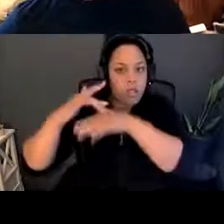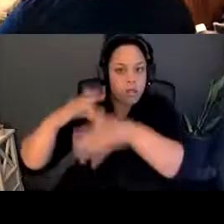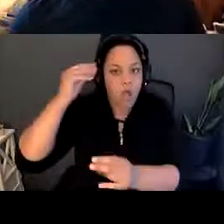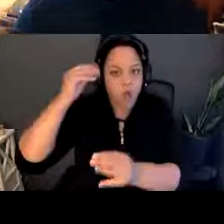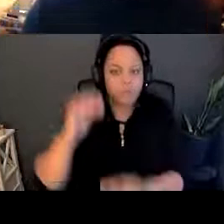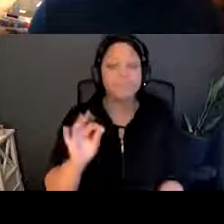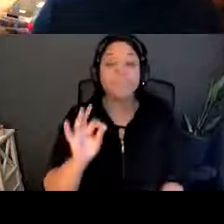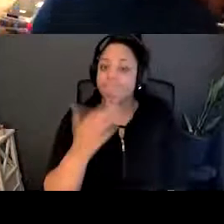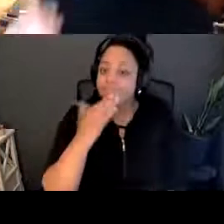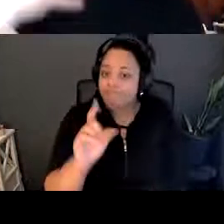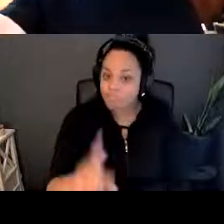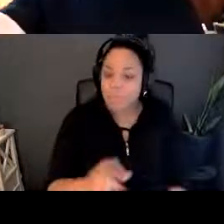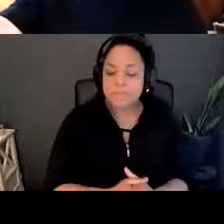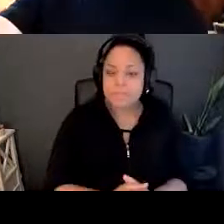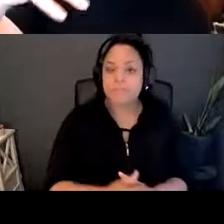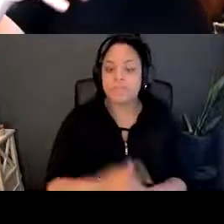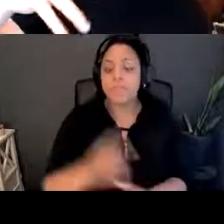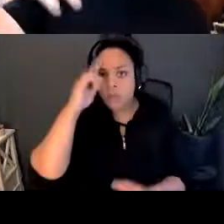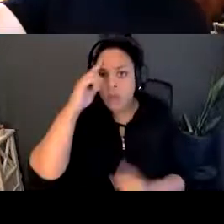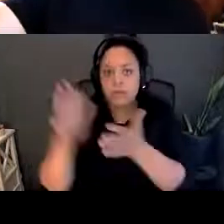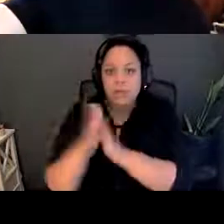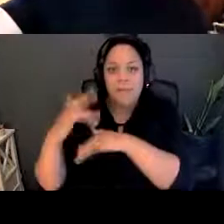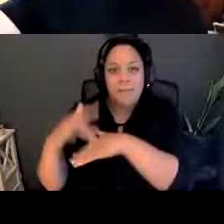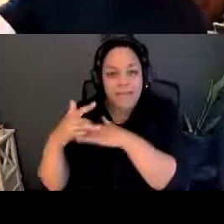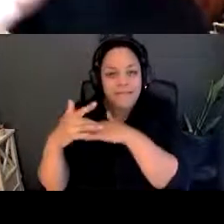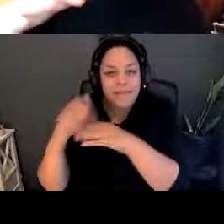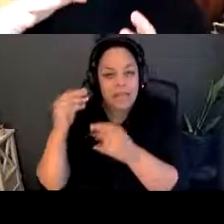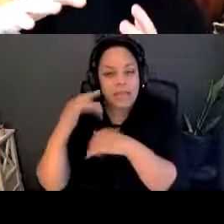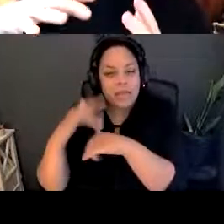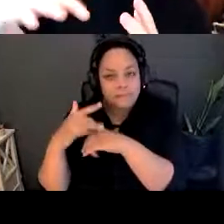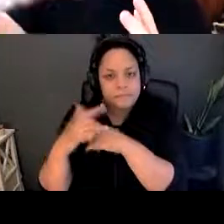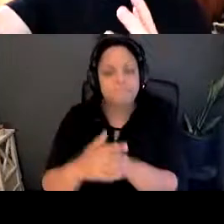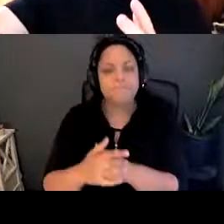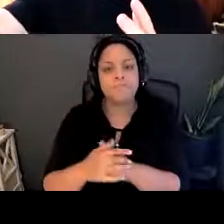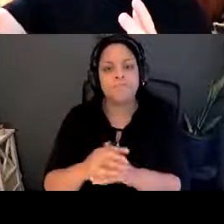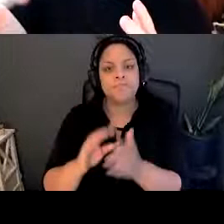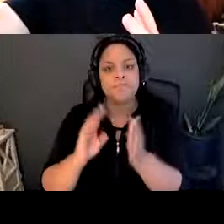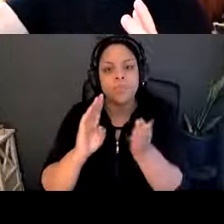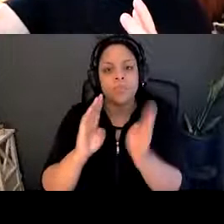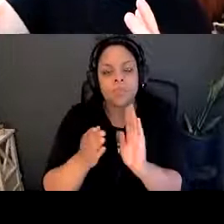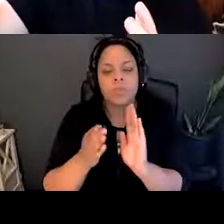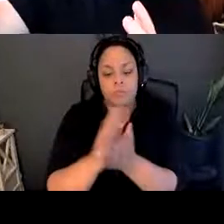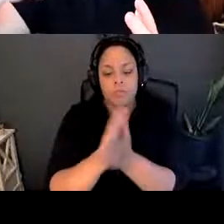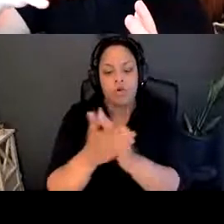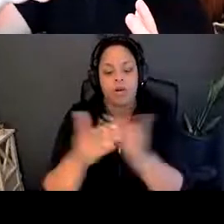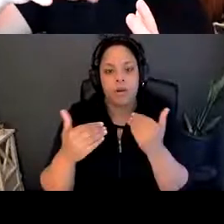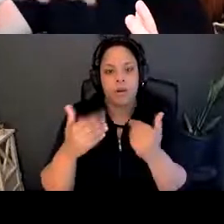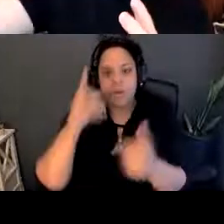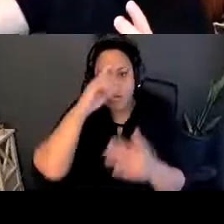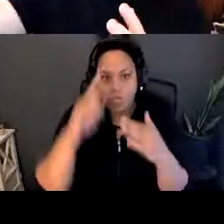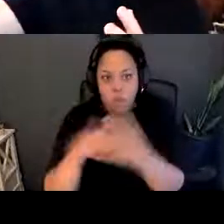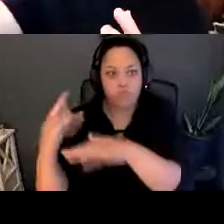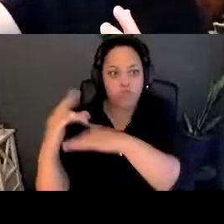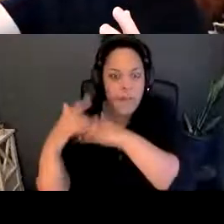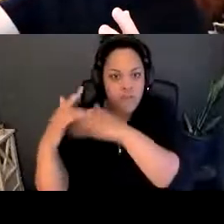question. Obsessive thinking is kind of that when people have that rumination or that